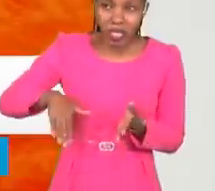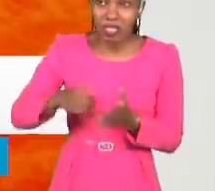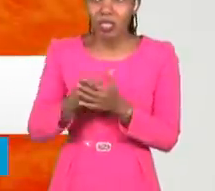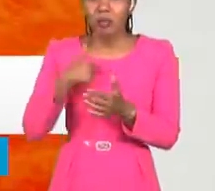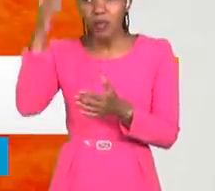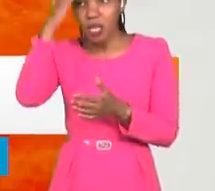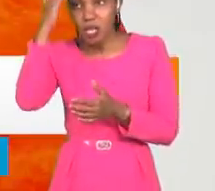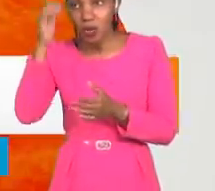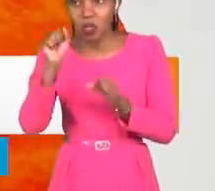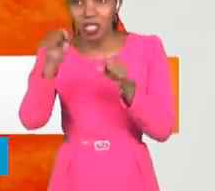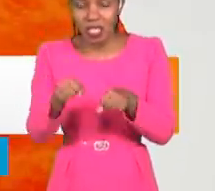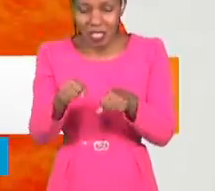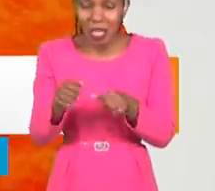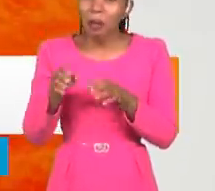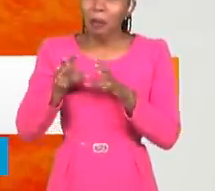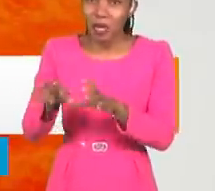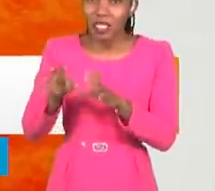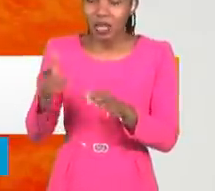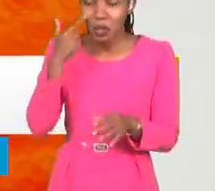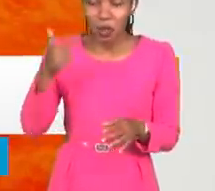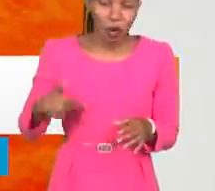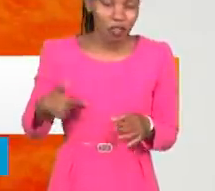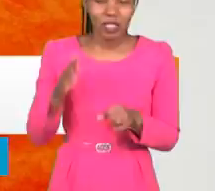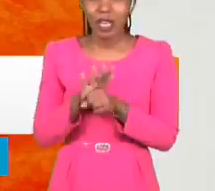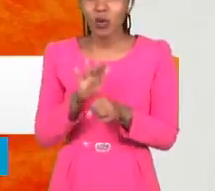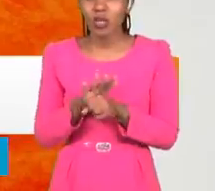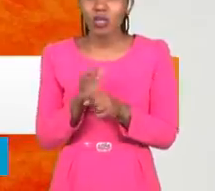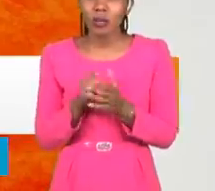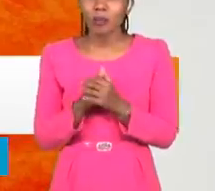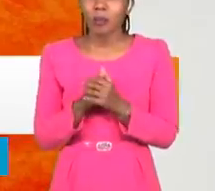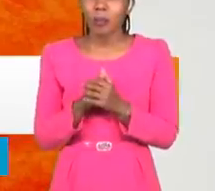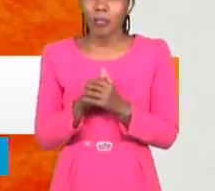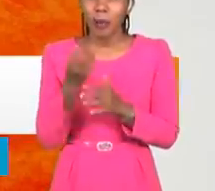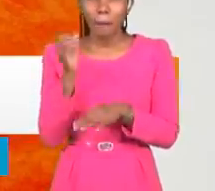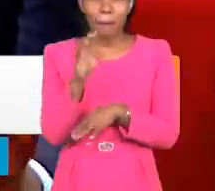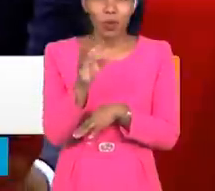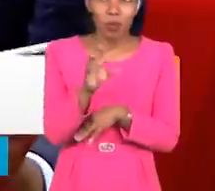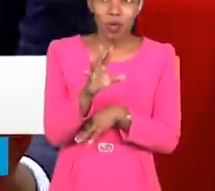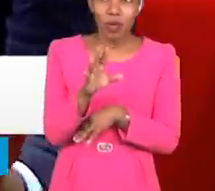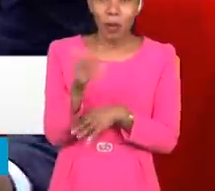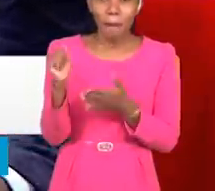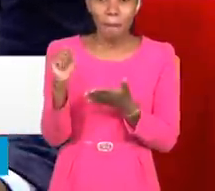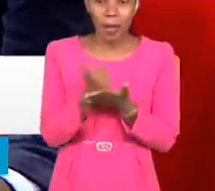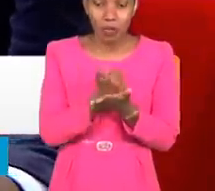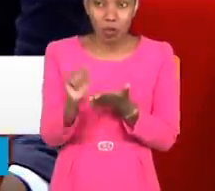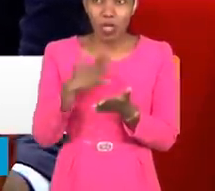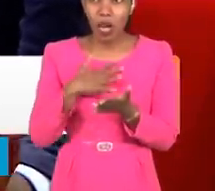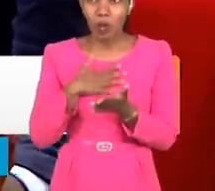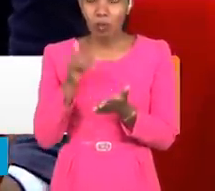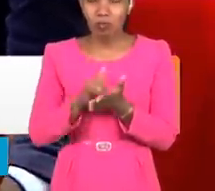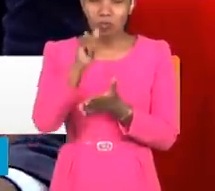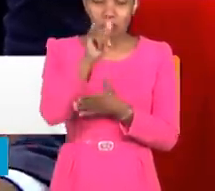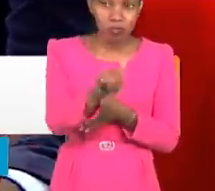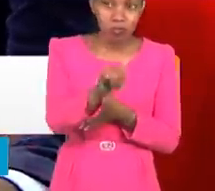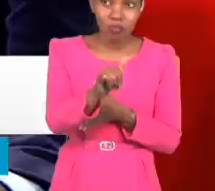I know, it's the pressure. Showing off. We post our passports, our boarding pass.